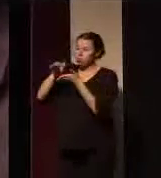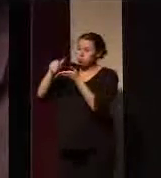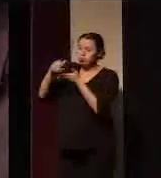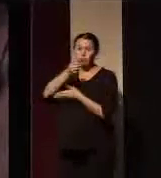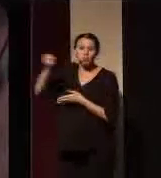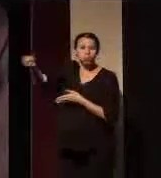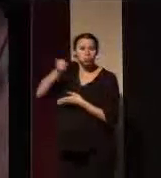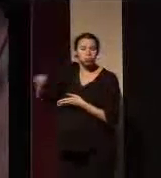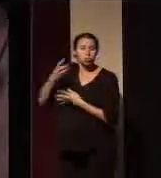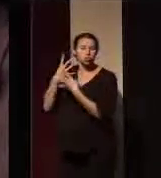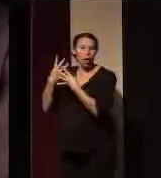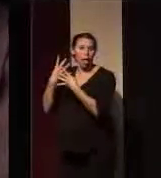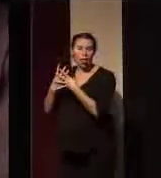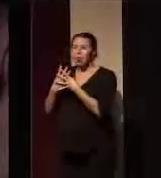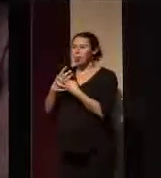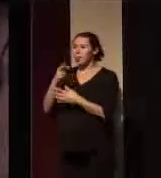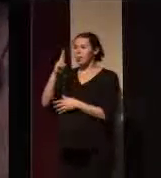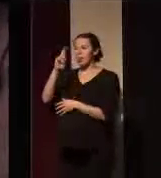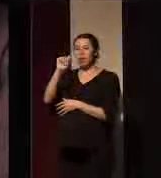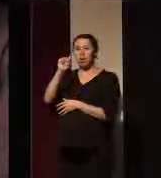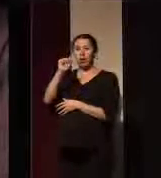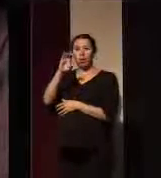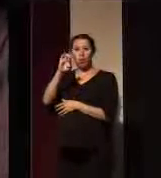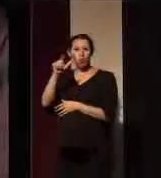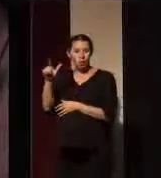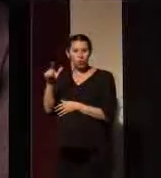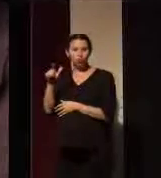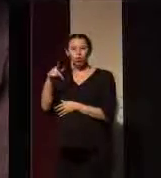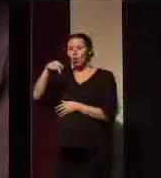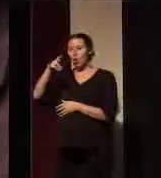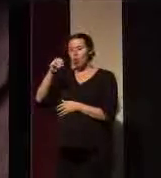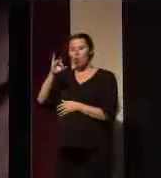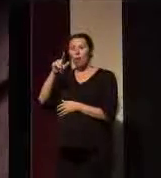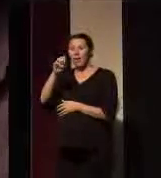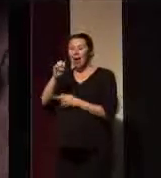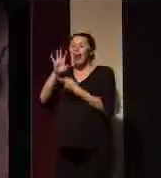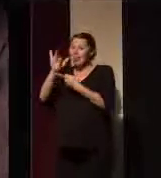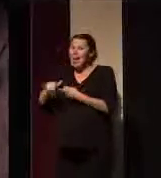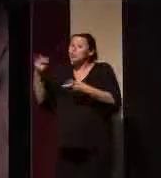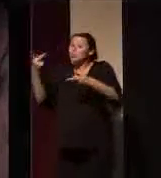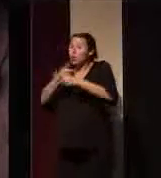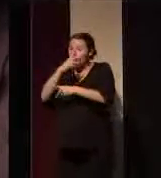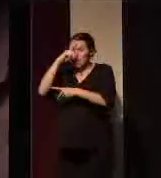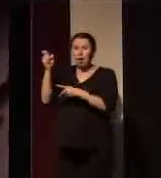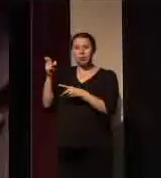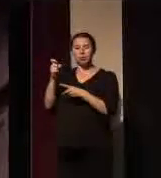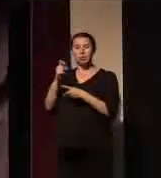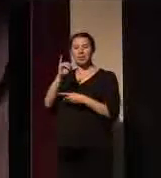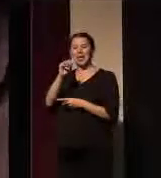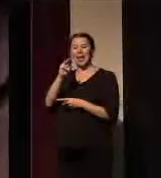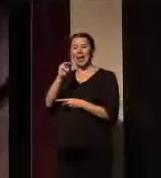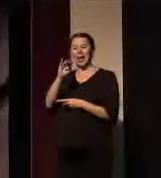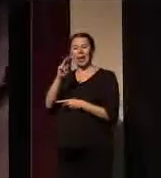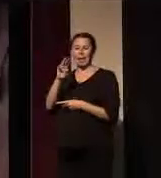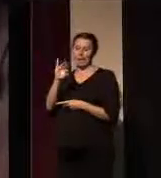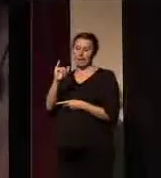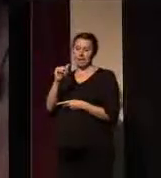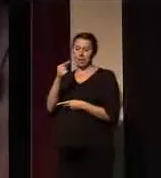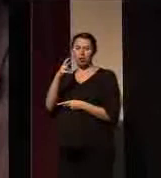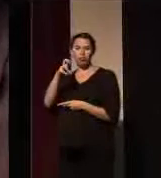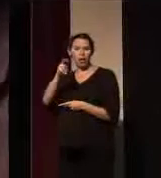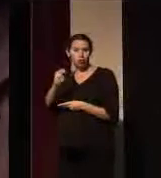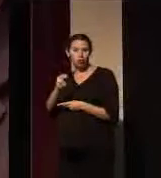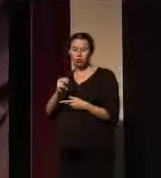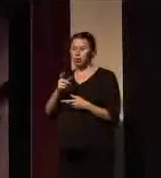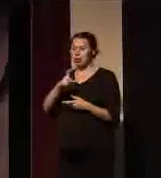profiling, and profiling for us is made worse by the ongoing immigration debate, police brutality and allegations of police